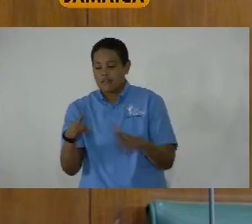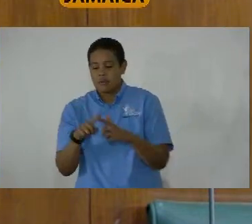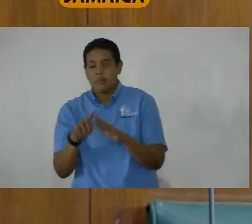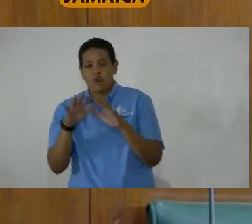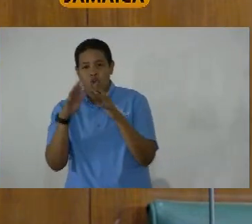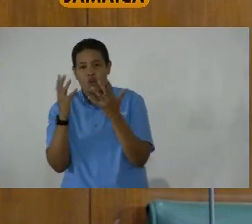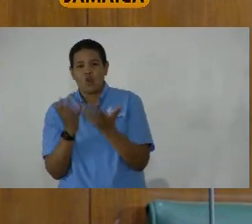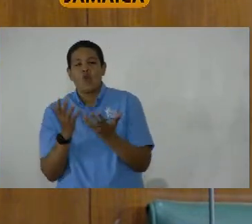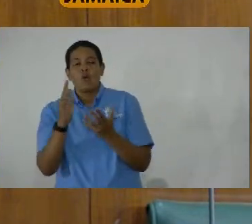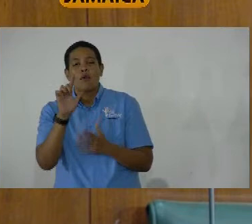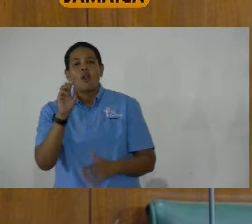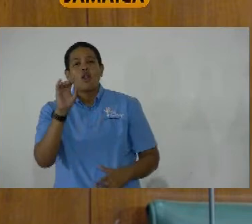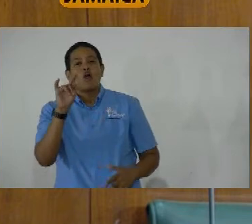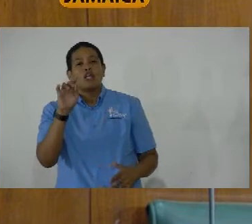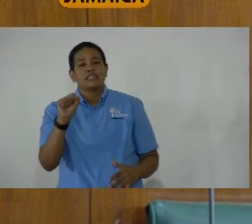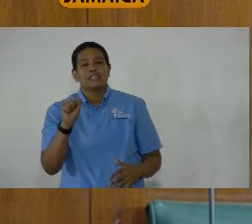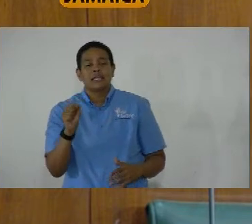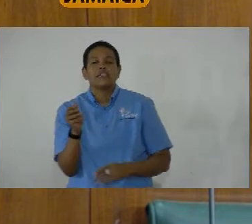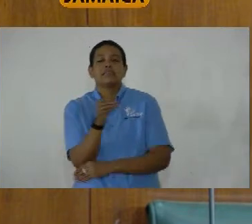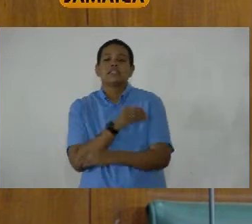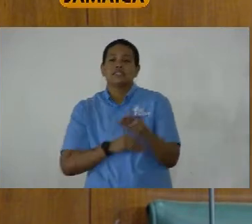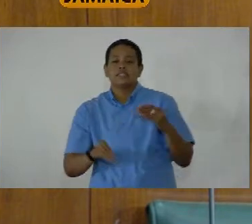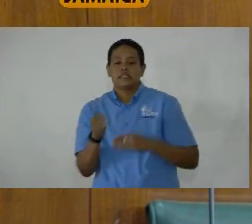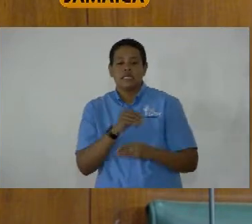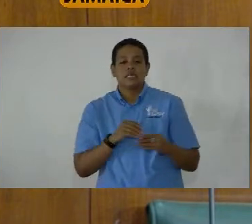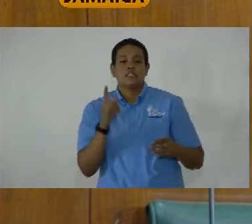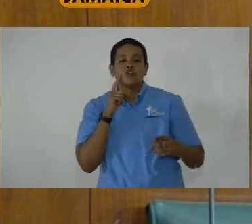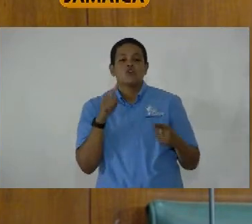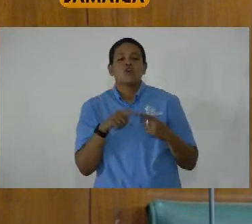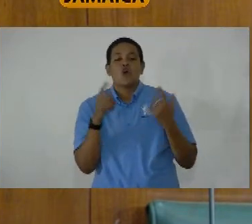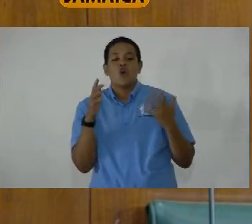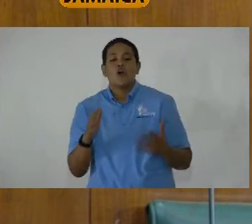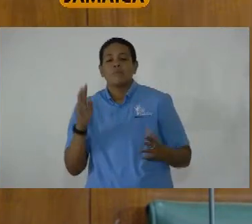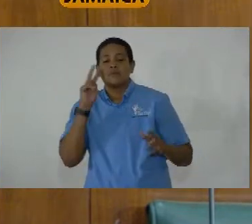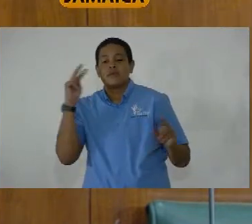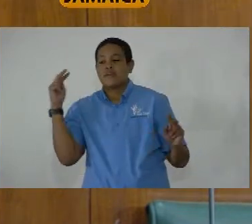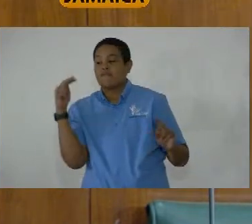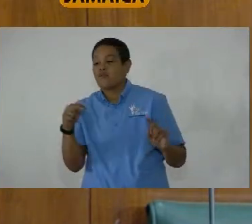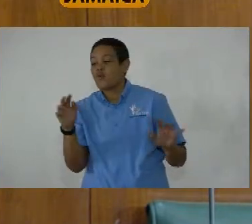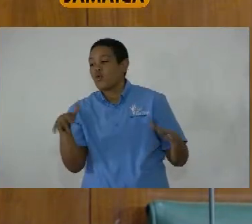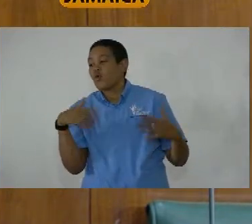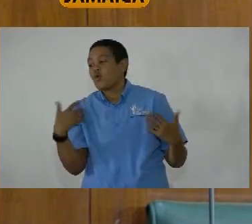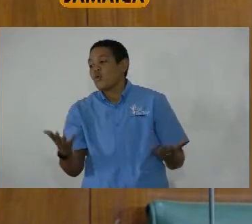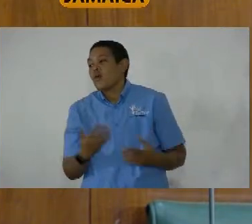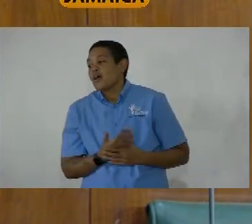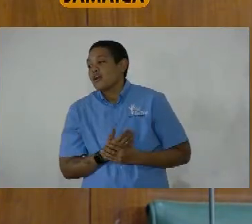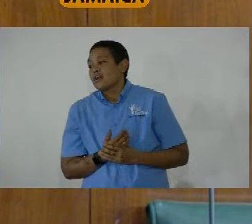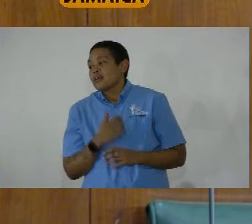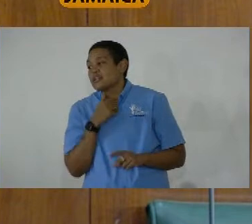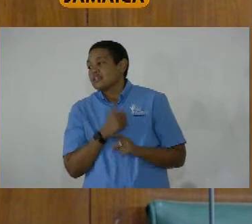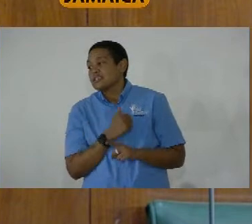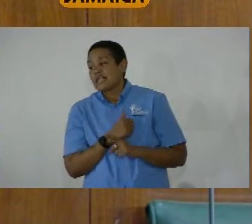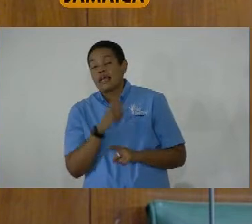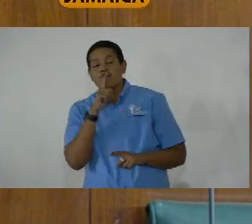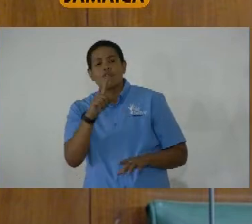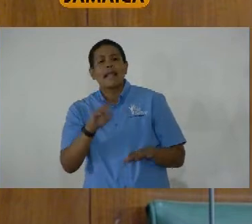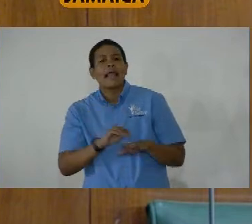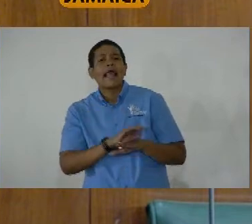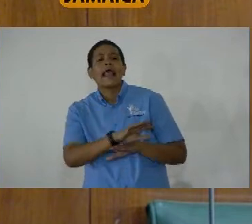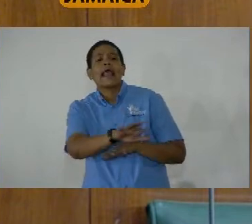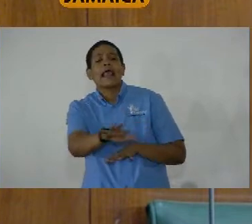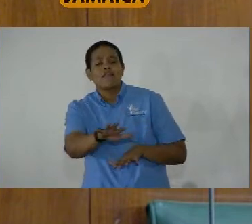global logistics. The opposition's viewpoint, Madam Speaker, is very much